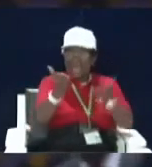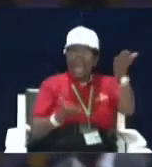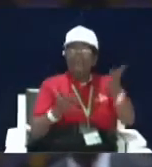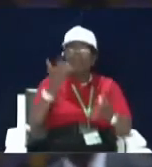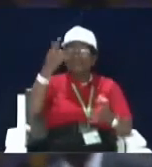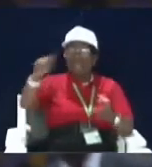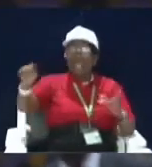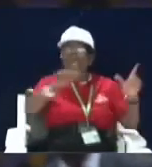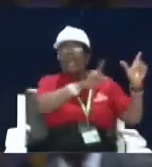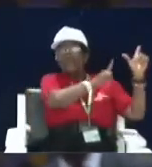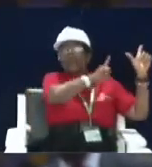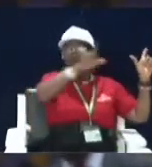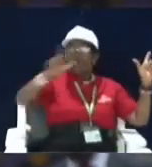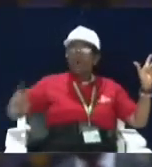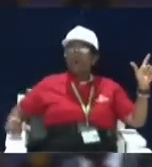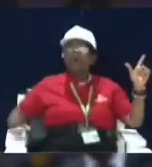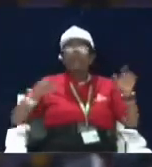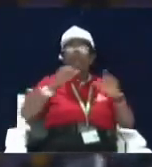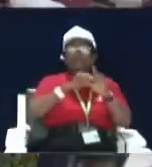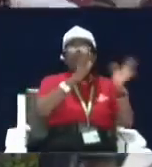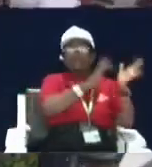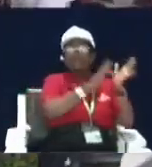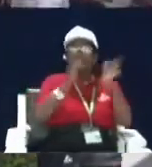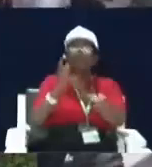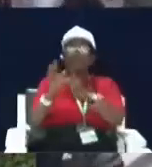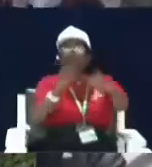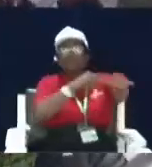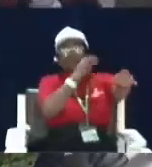In Jesus' mighty name we have prayed.